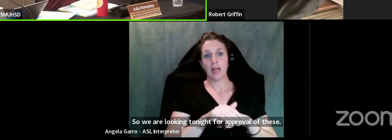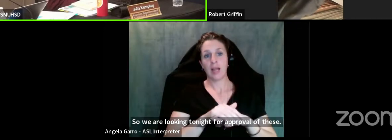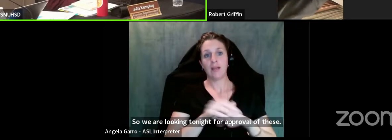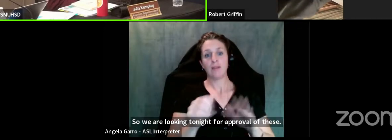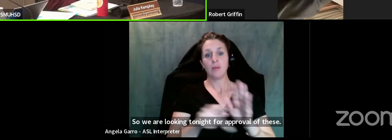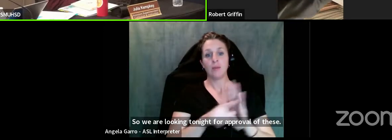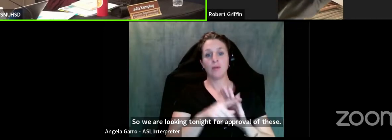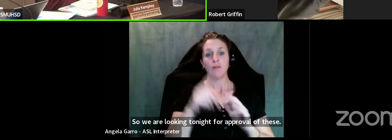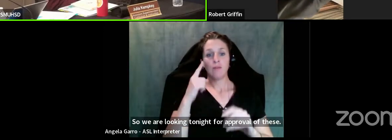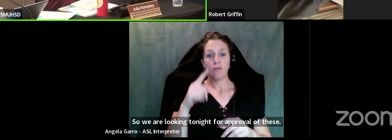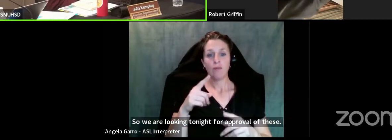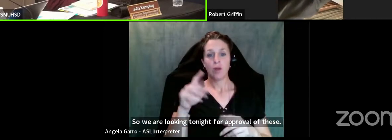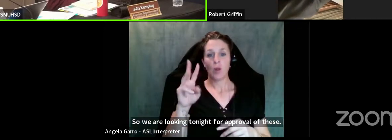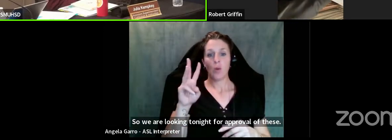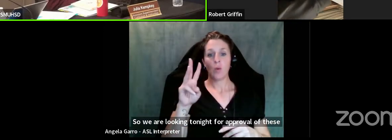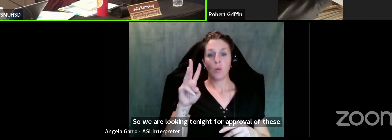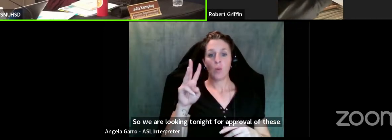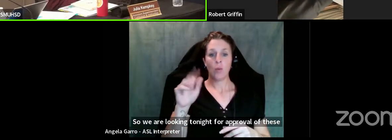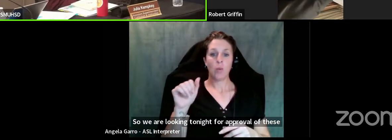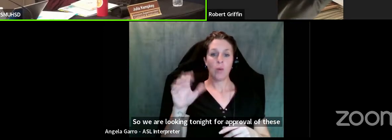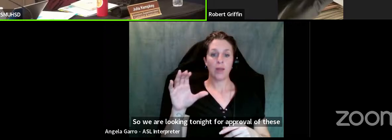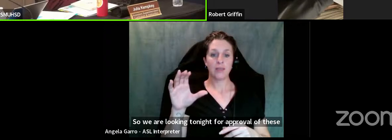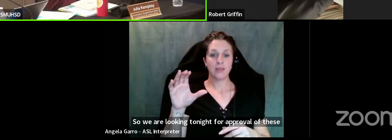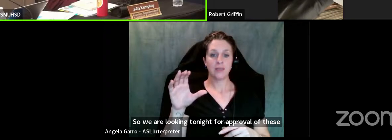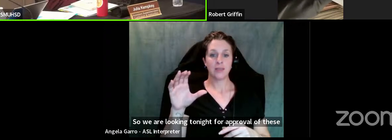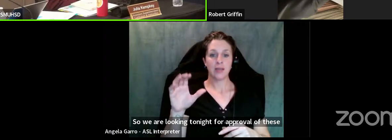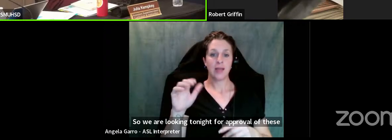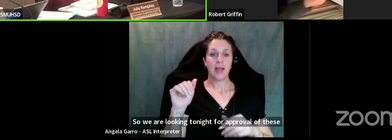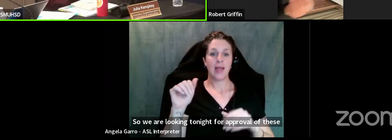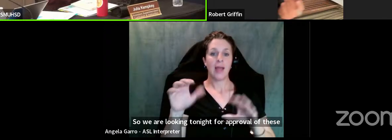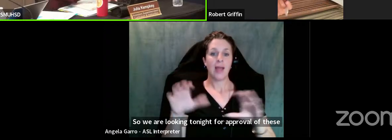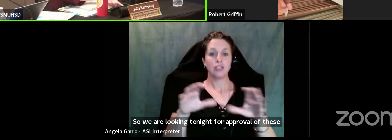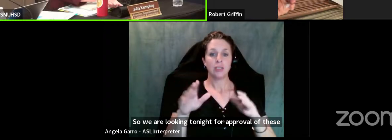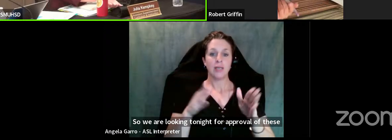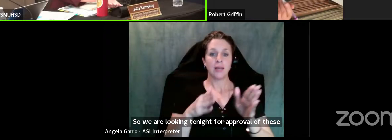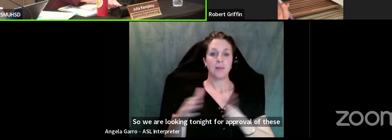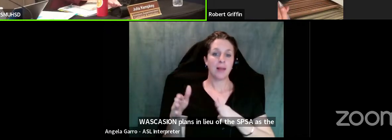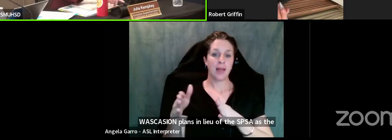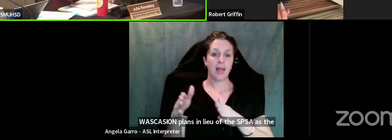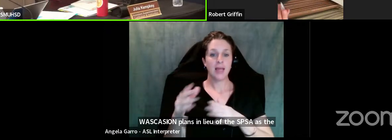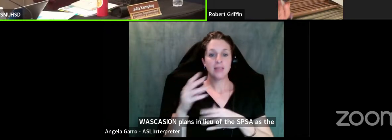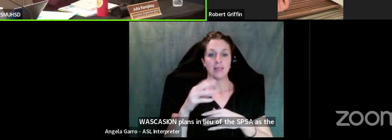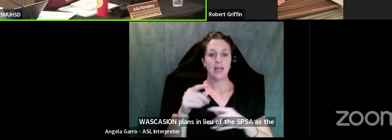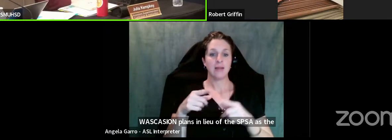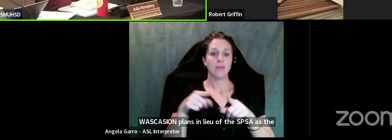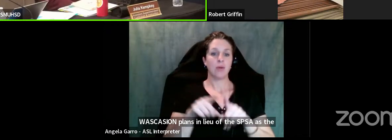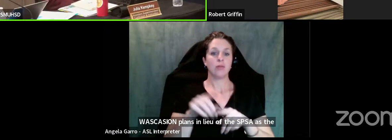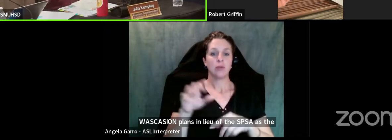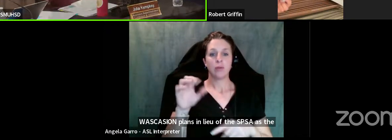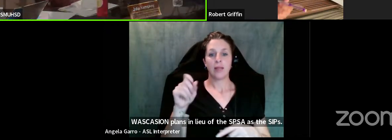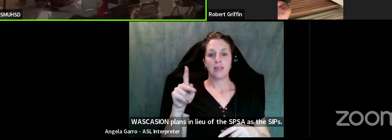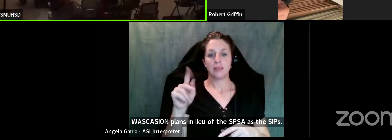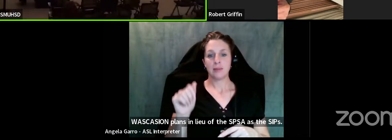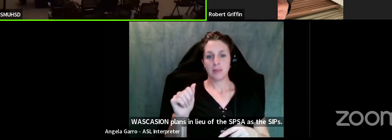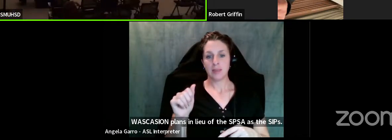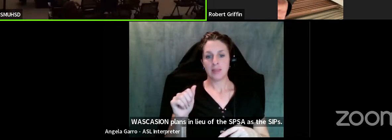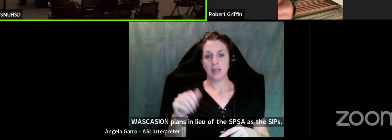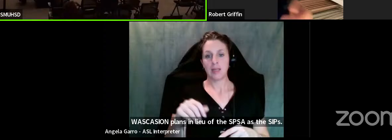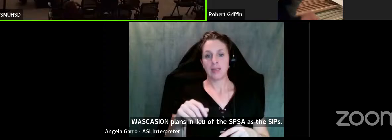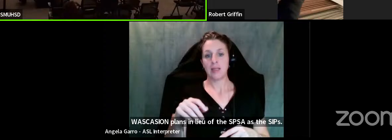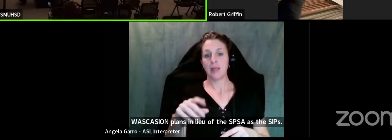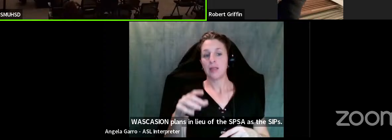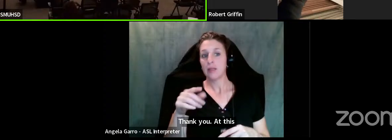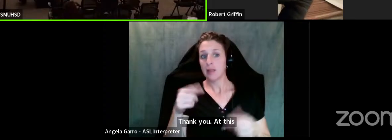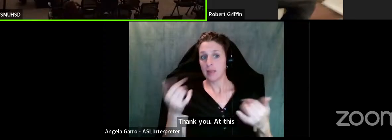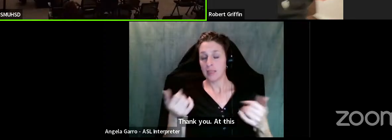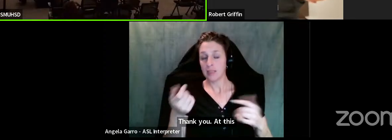action plans in lieu of the SPSAs, the SIPSAs. Thank you. At this moment, does the board